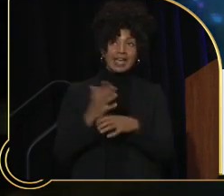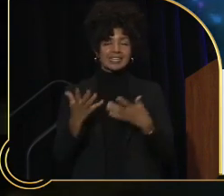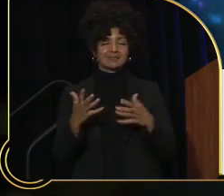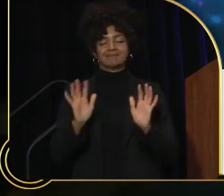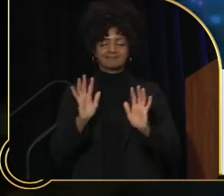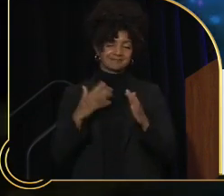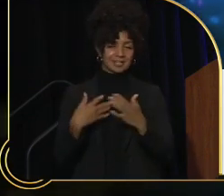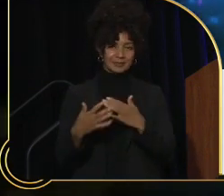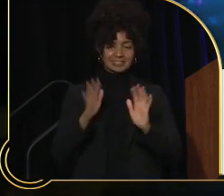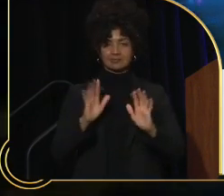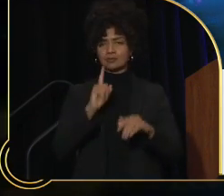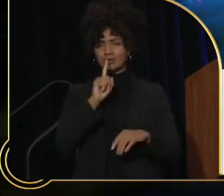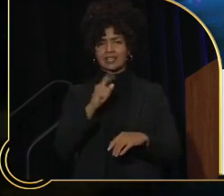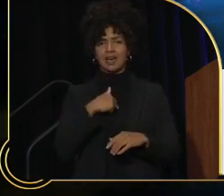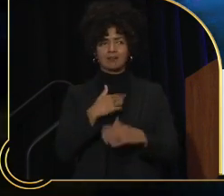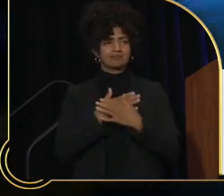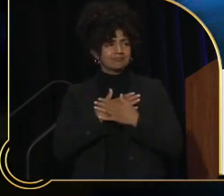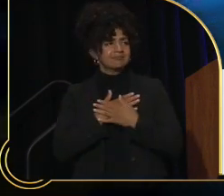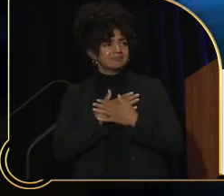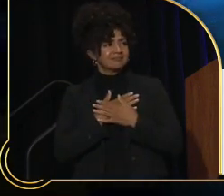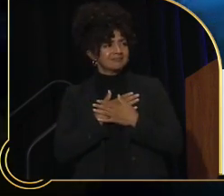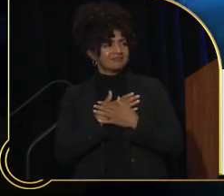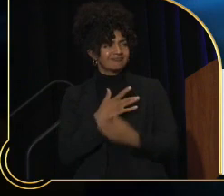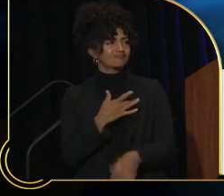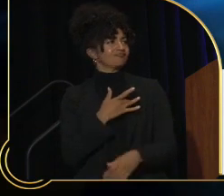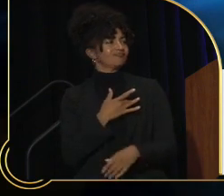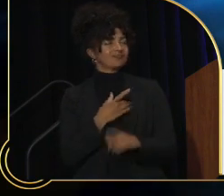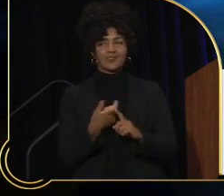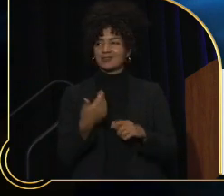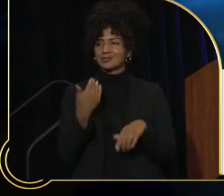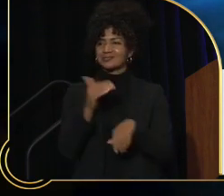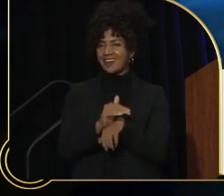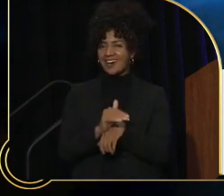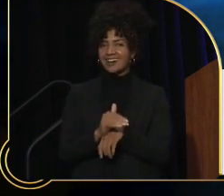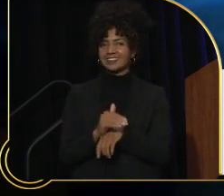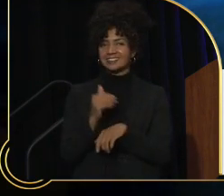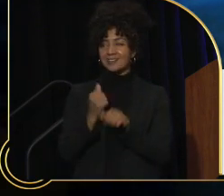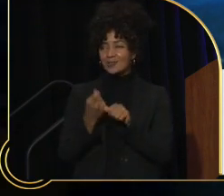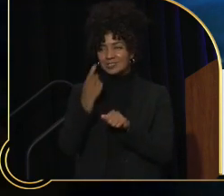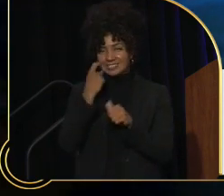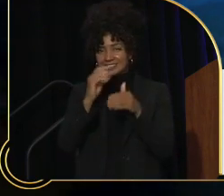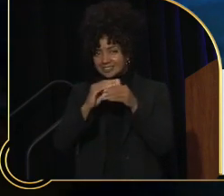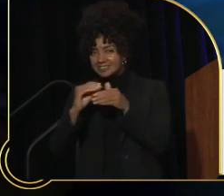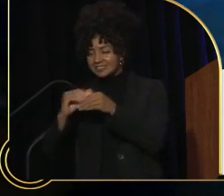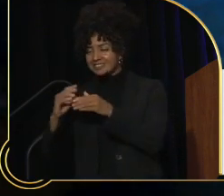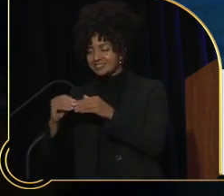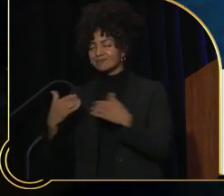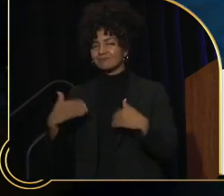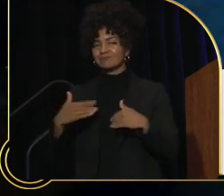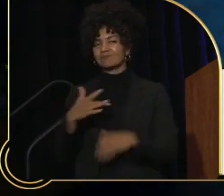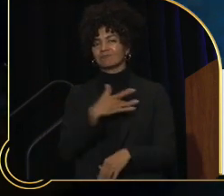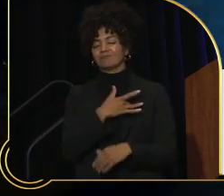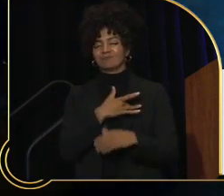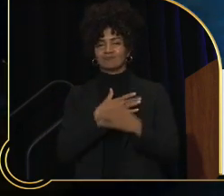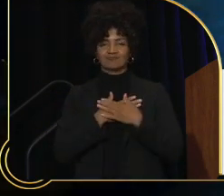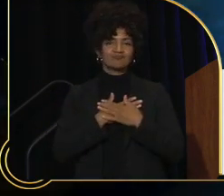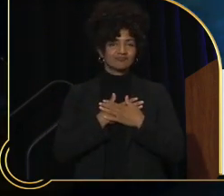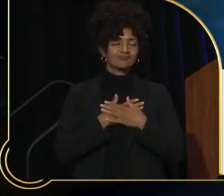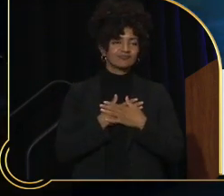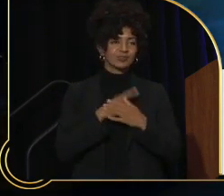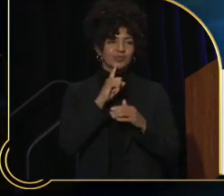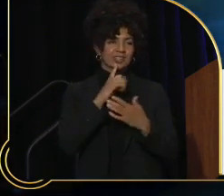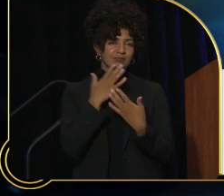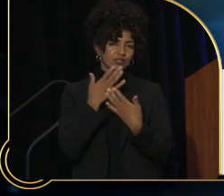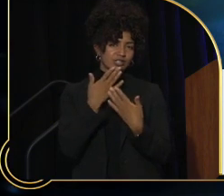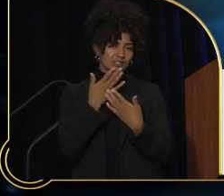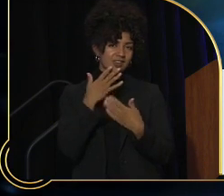I'm very moved by this evening and people's remarks, and I greatly appreciate